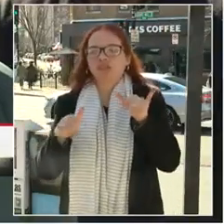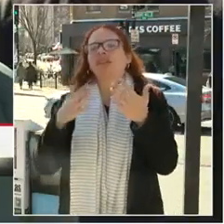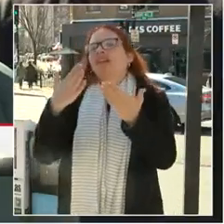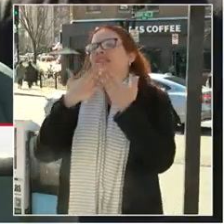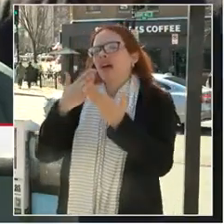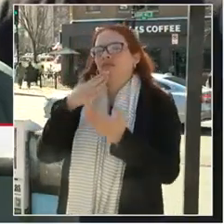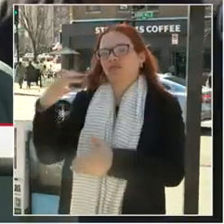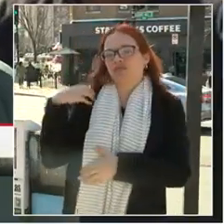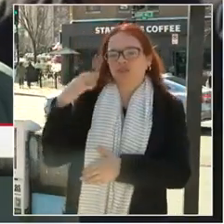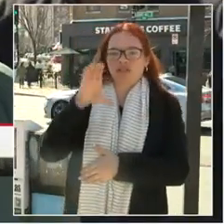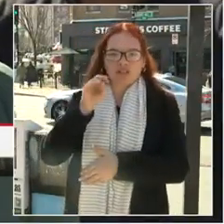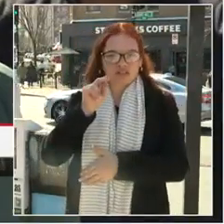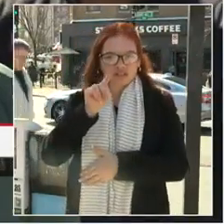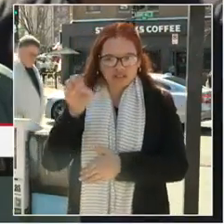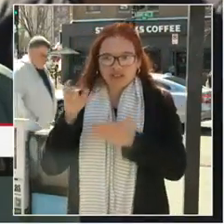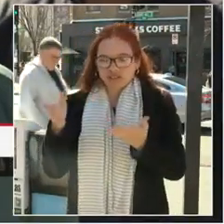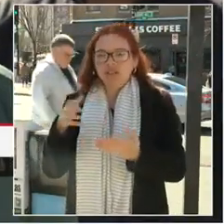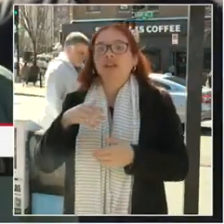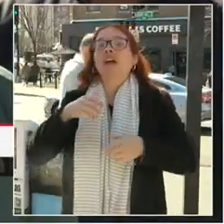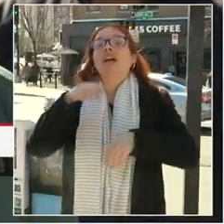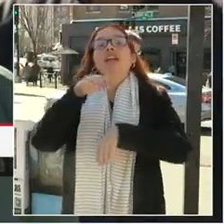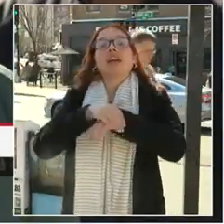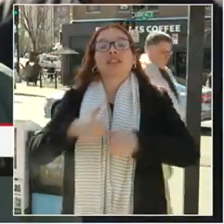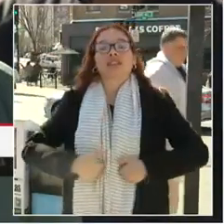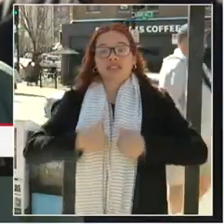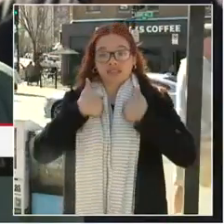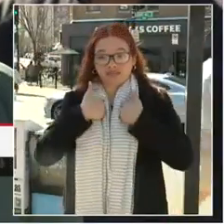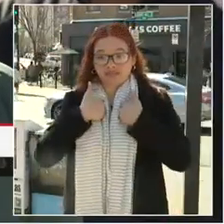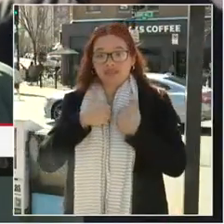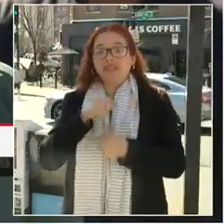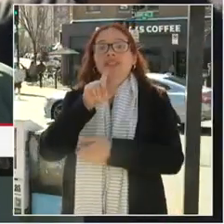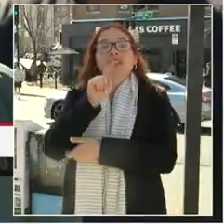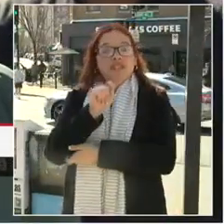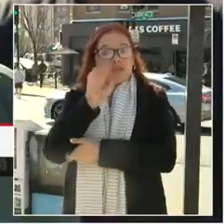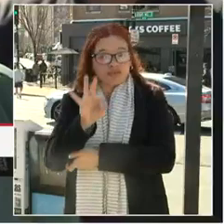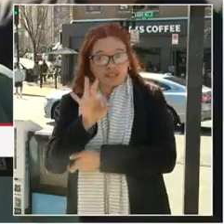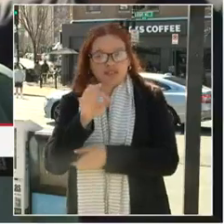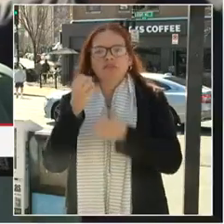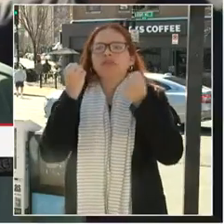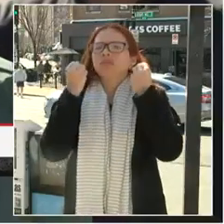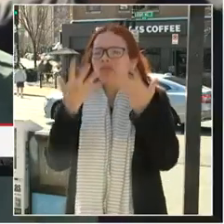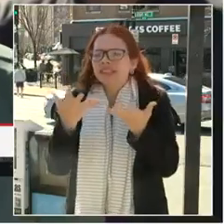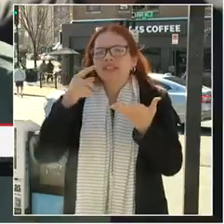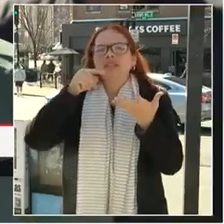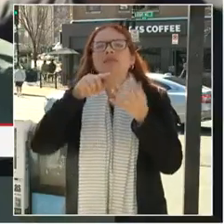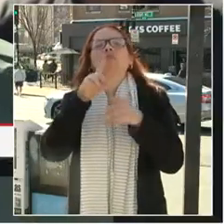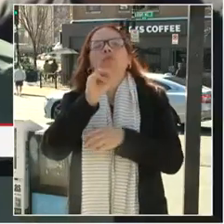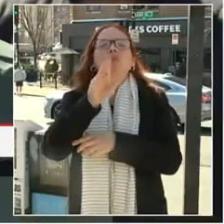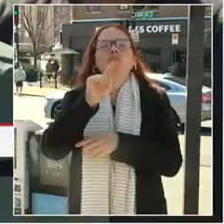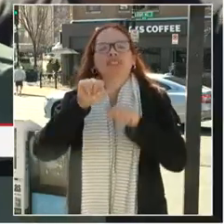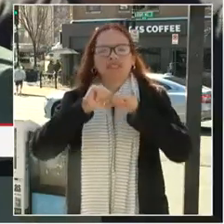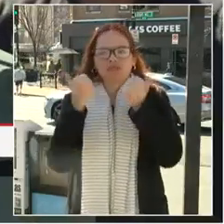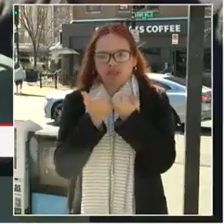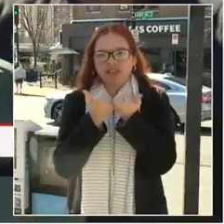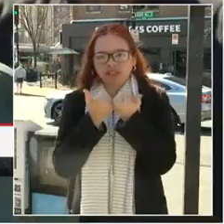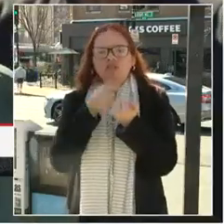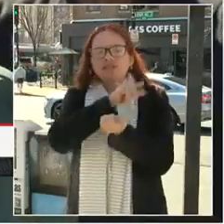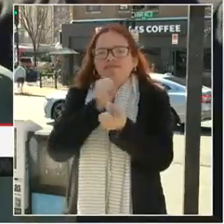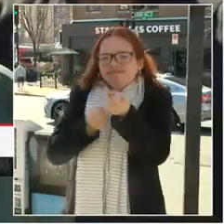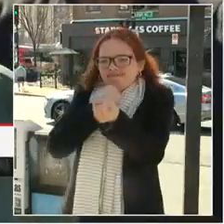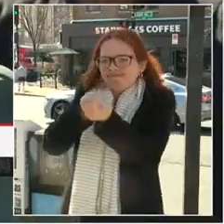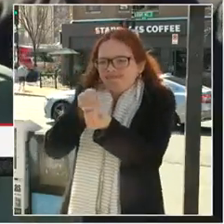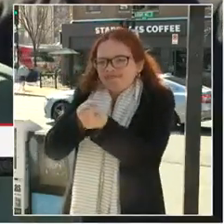Nightlife Task Force, we have a multi-agency public safety task force which supports